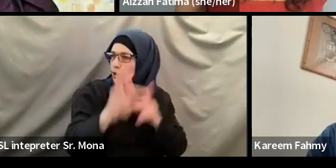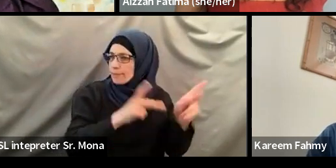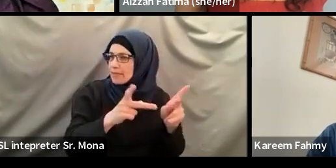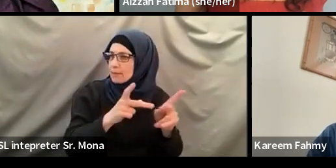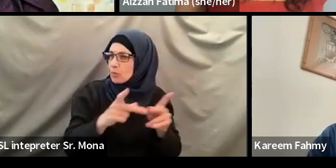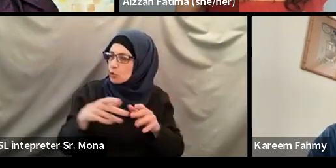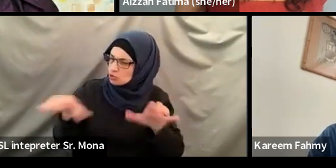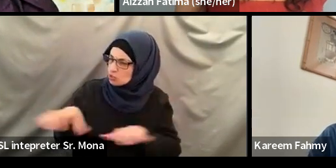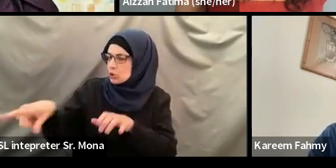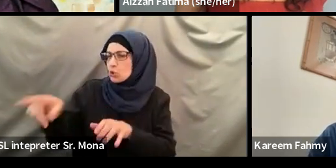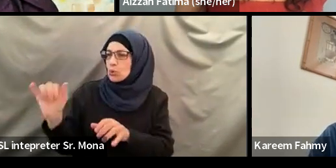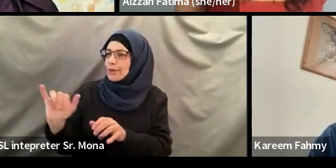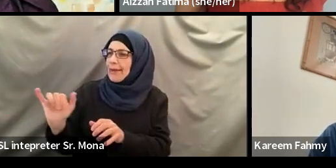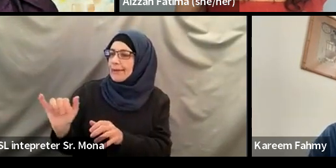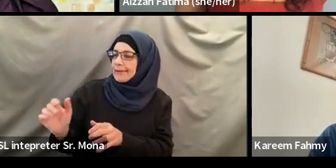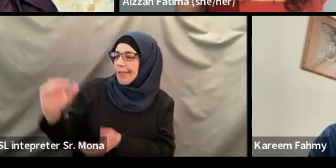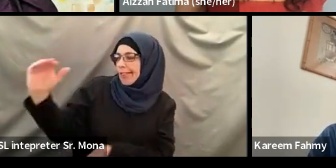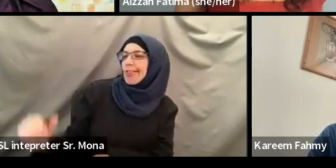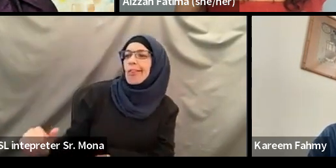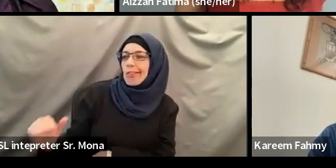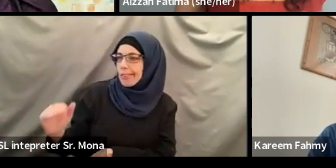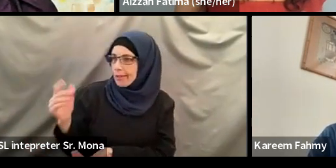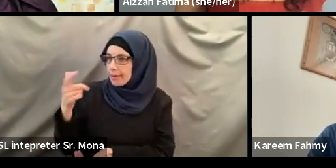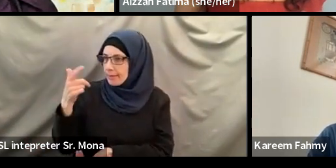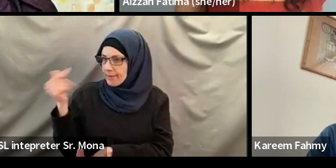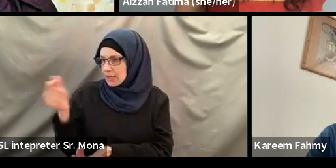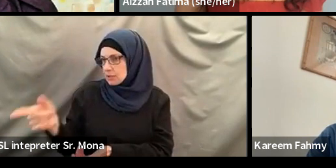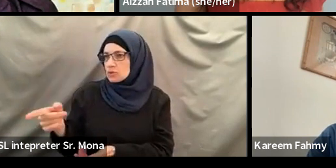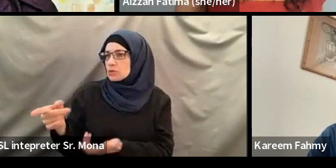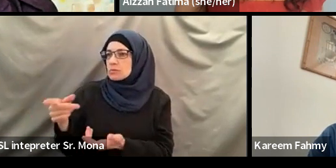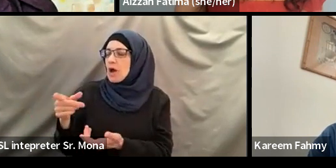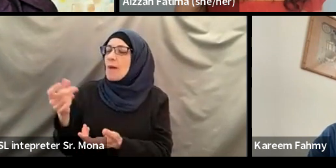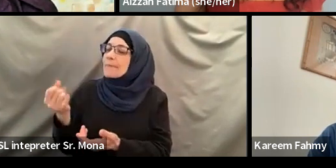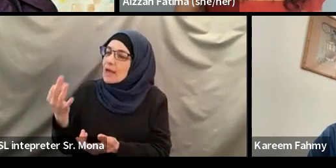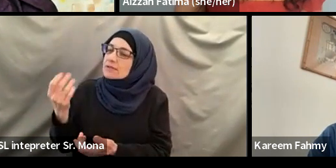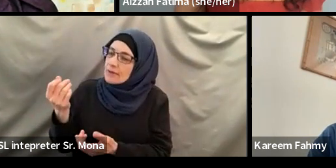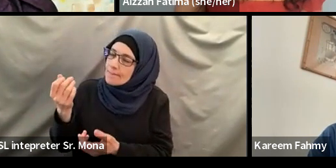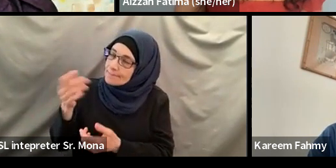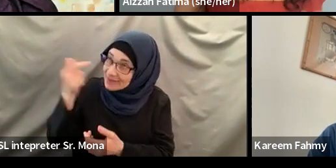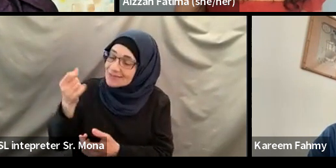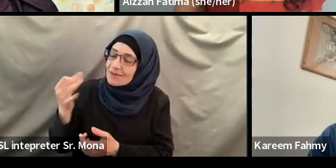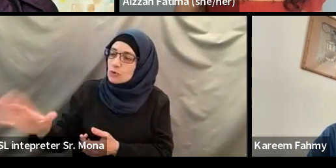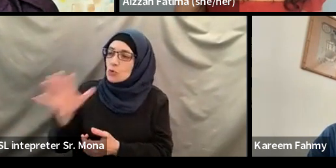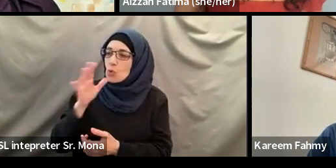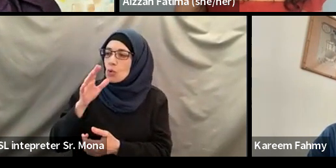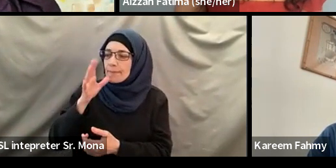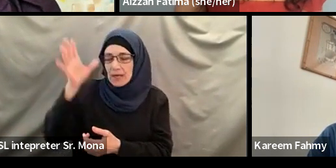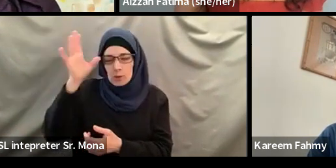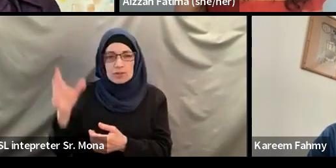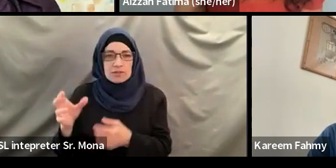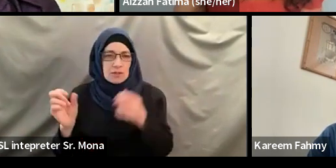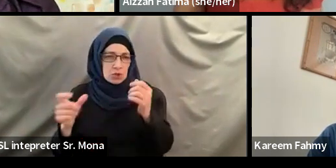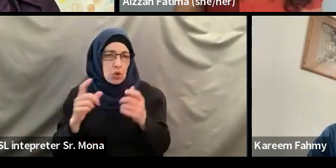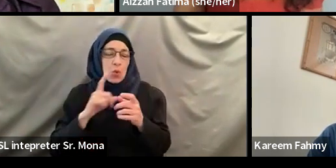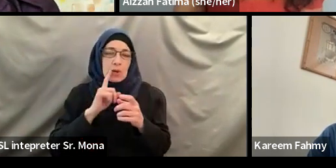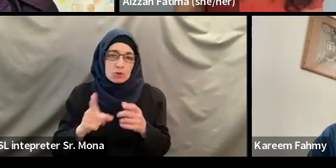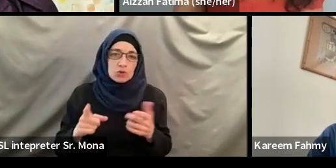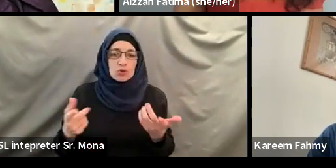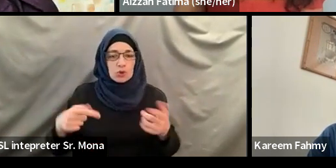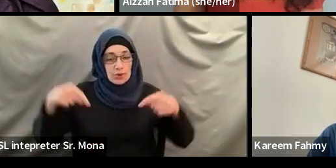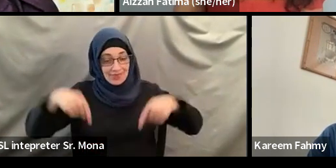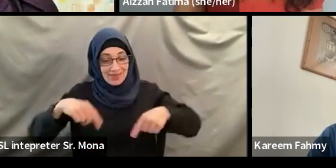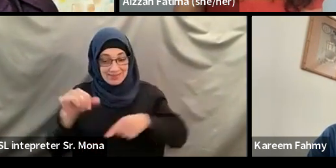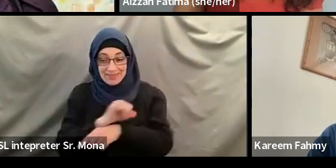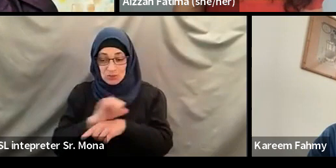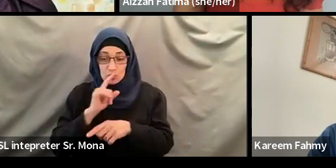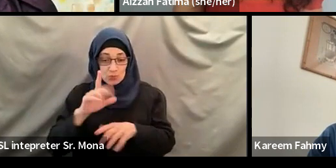is, which I'm sure a lot of people here can understand, like the commodification of our race and our identities in this industry is like so hyper fixated